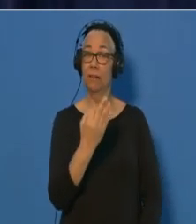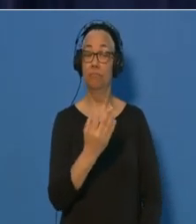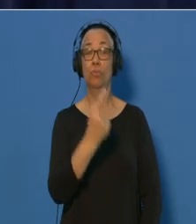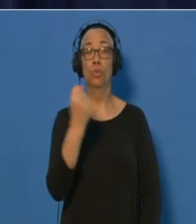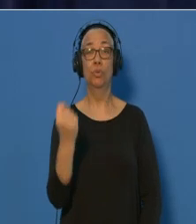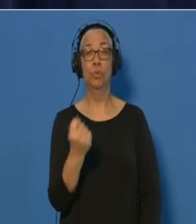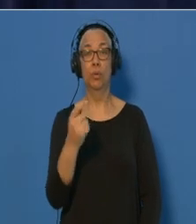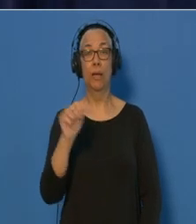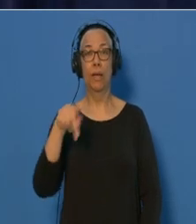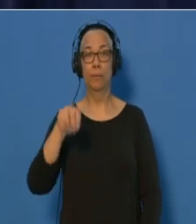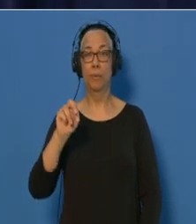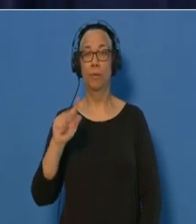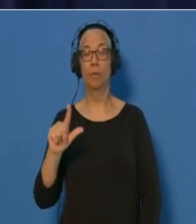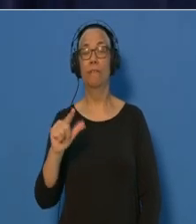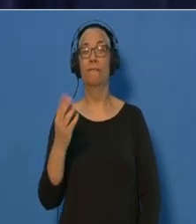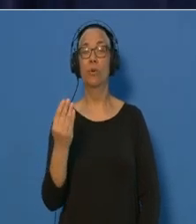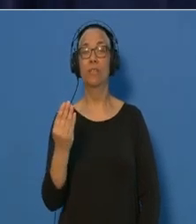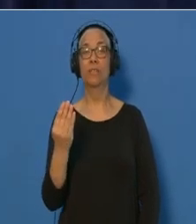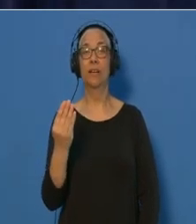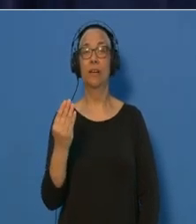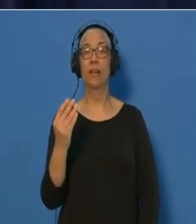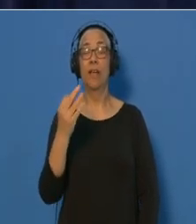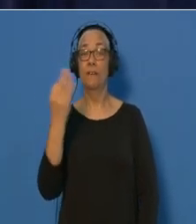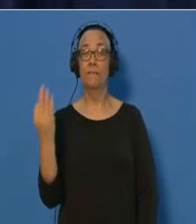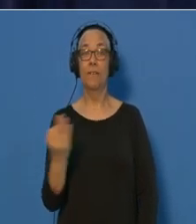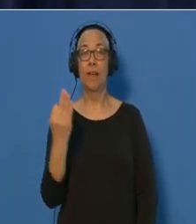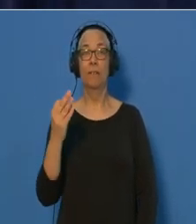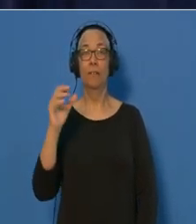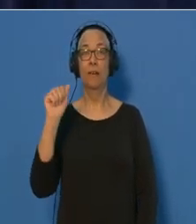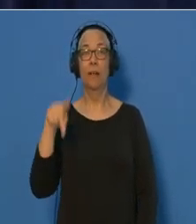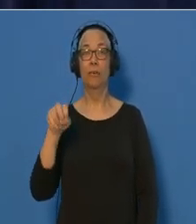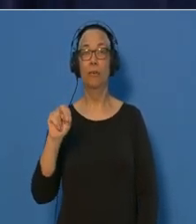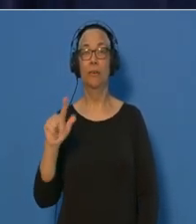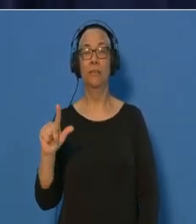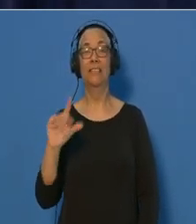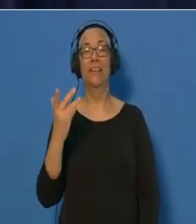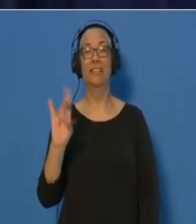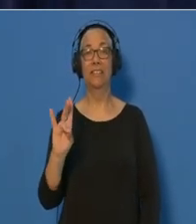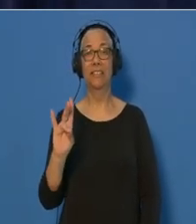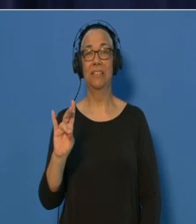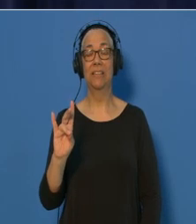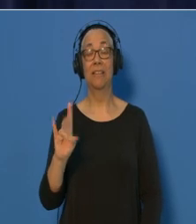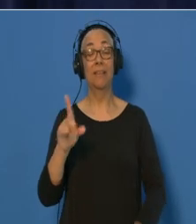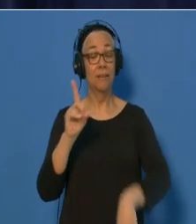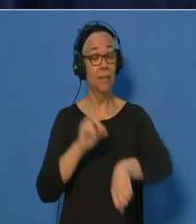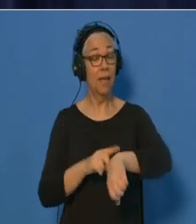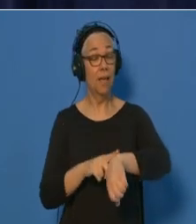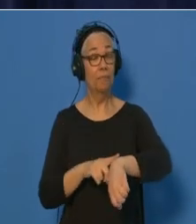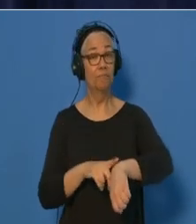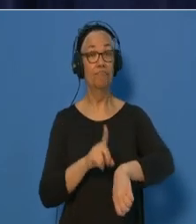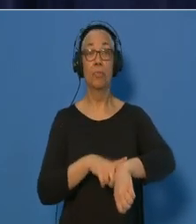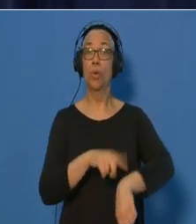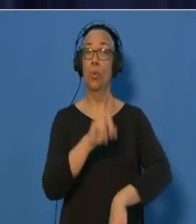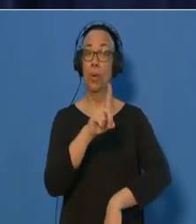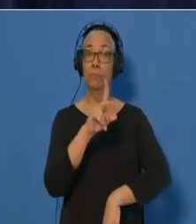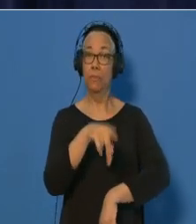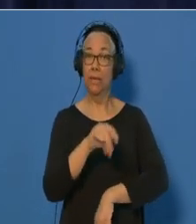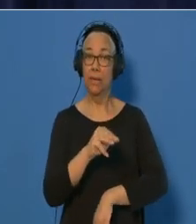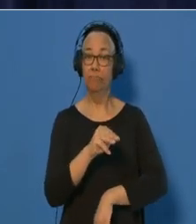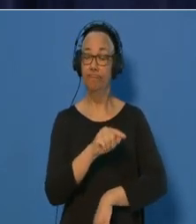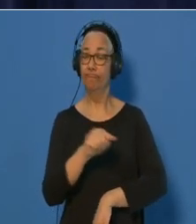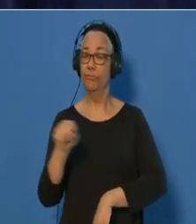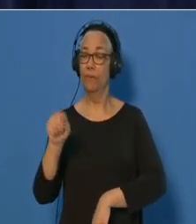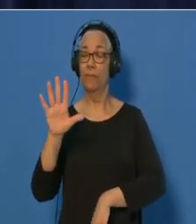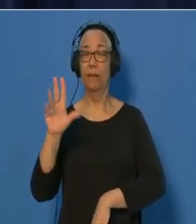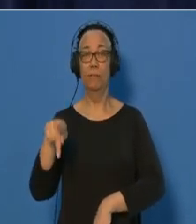Tuesday, April 14th, and Friday, April 17th. The drop-off time is from 1 p.m. to